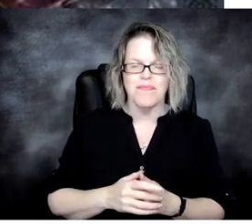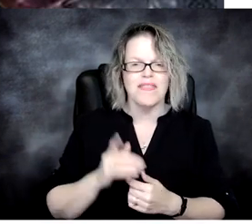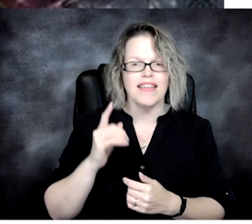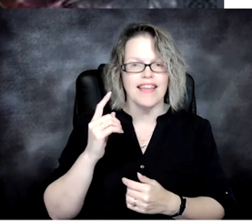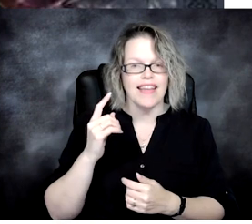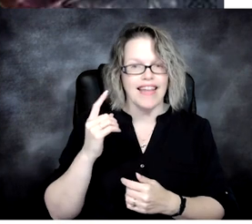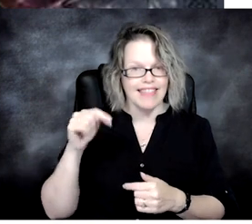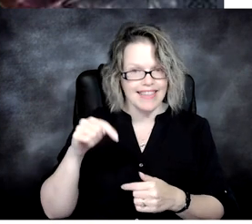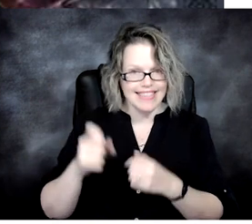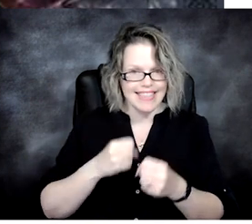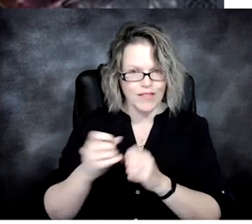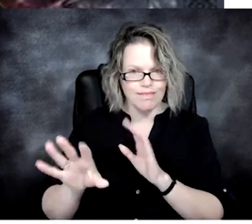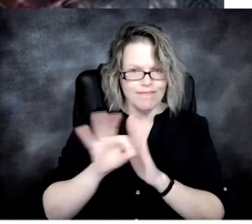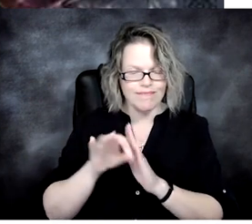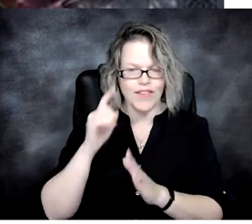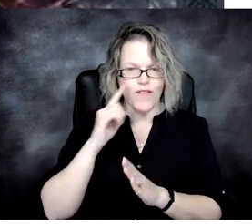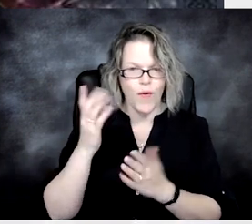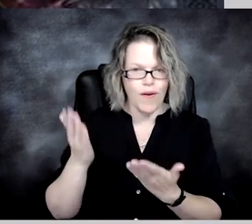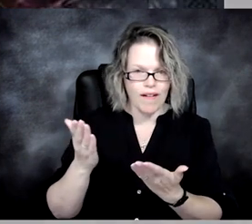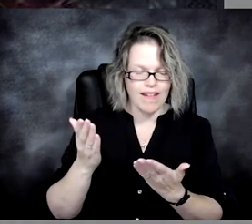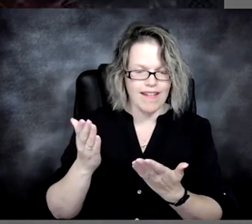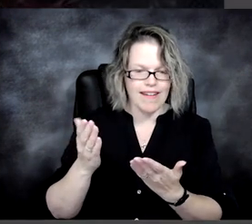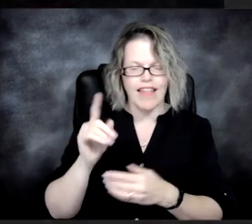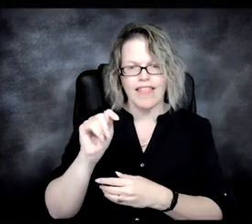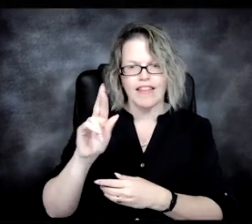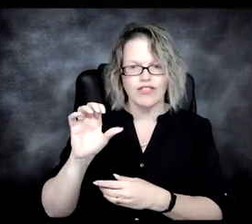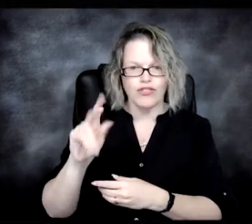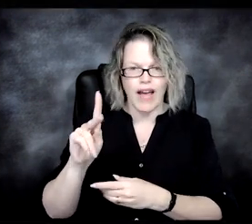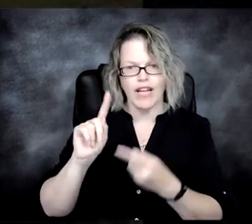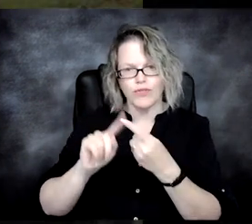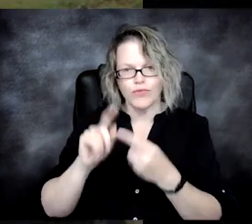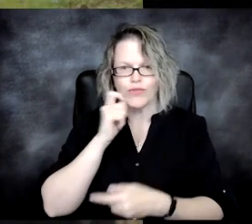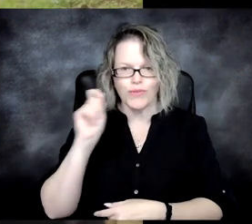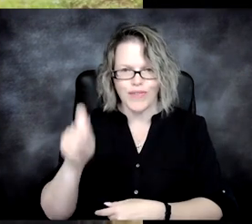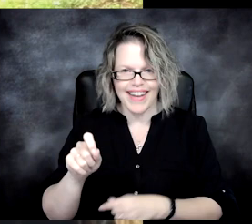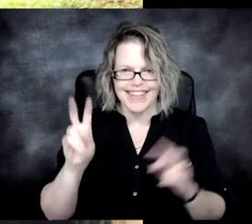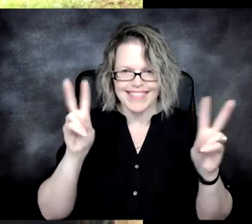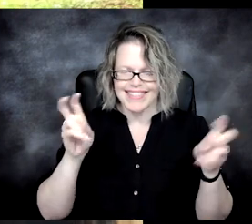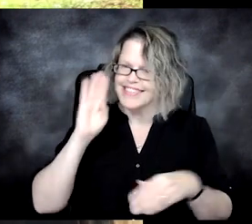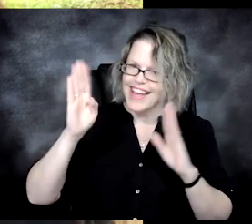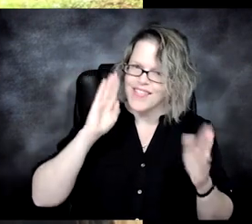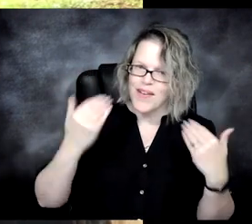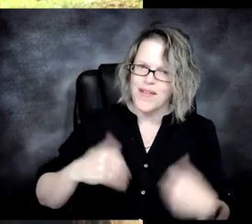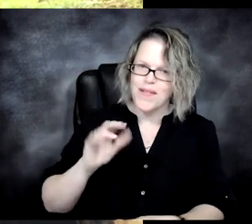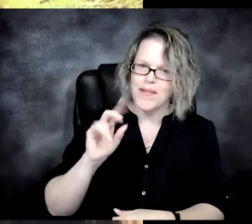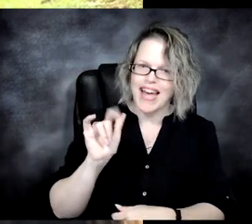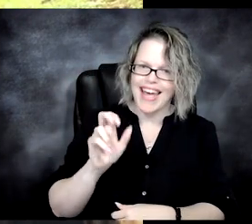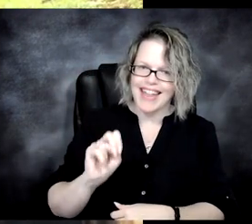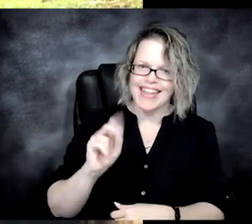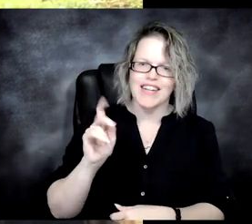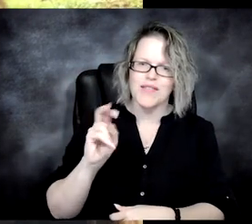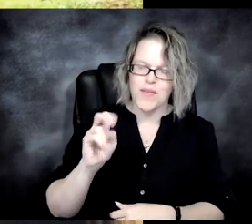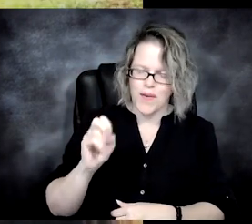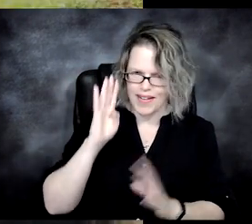this year's Juror's Choice for the piece, The Track to Ukraine. Hello, my name is Adeline Crone. I am the